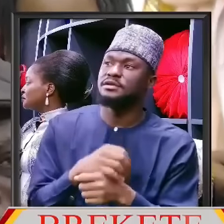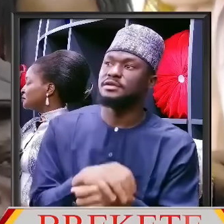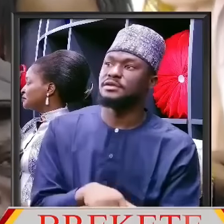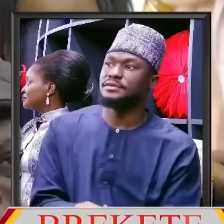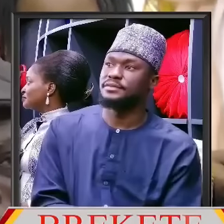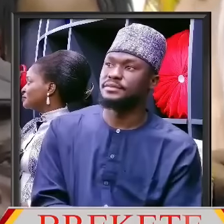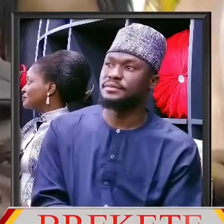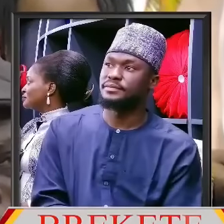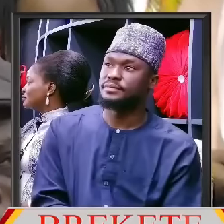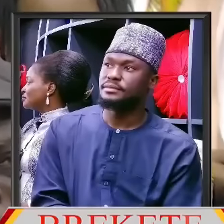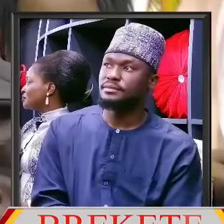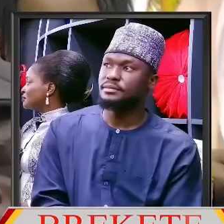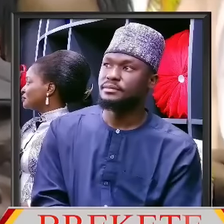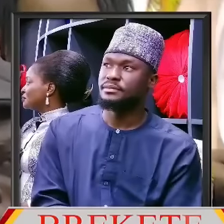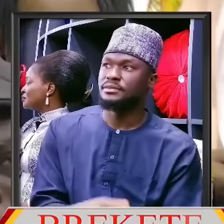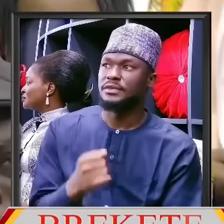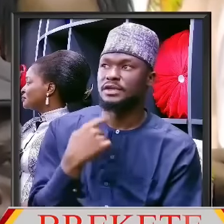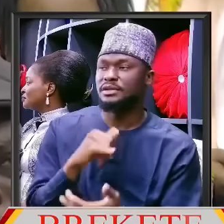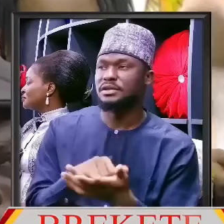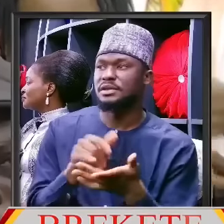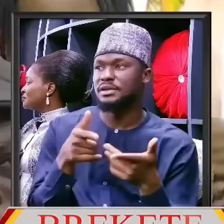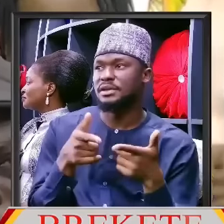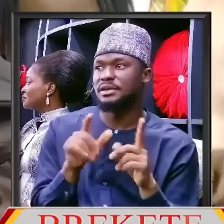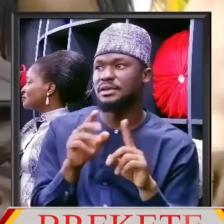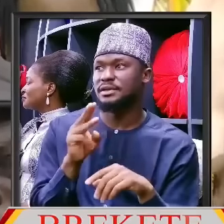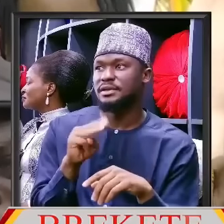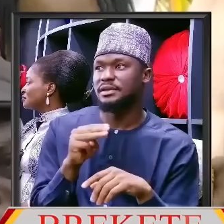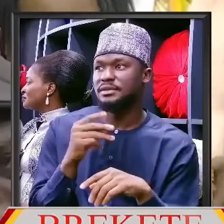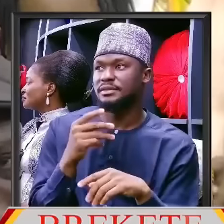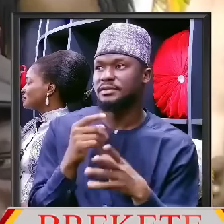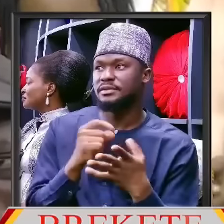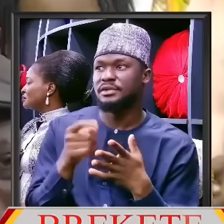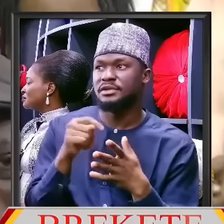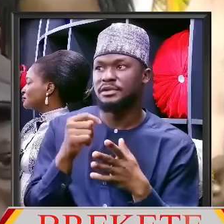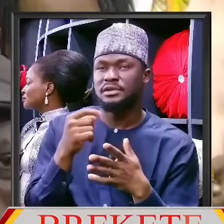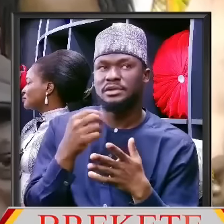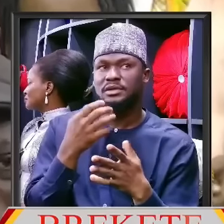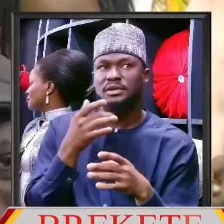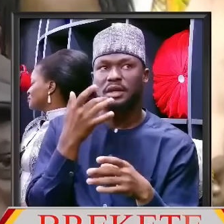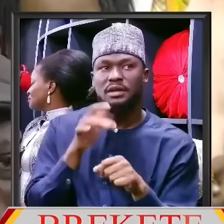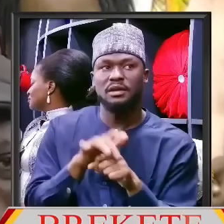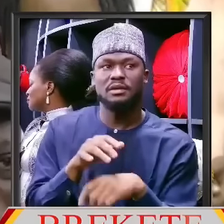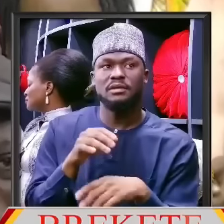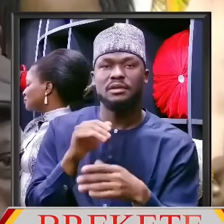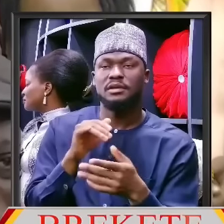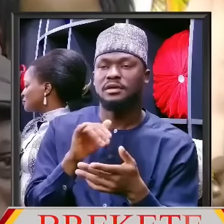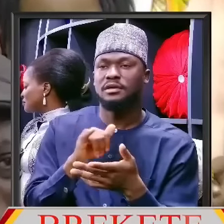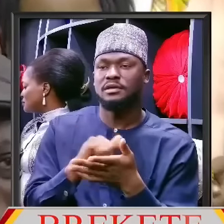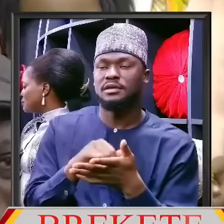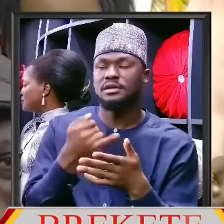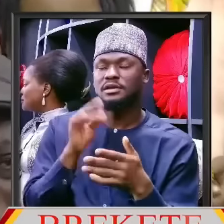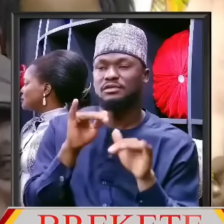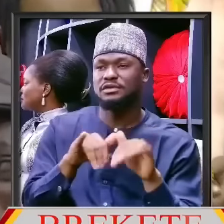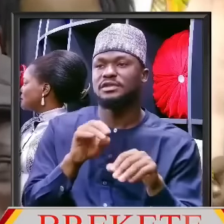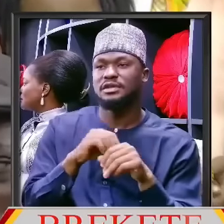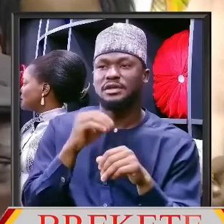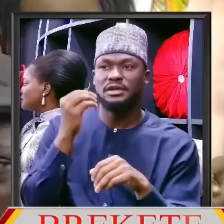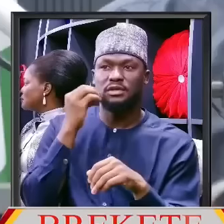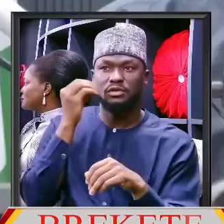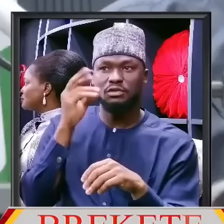2023. The one where they 300 level. They come say make them sign on that take. He said they go stay for house no matter how long it